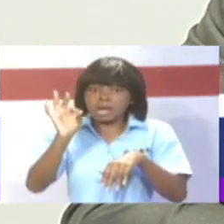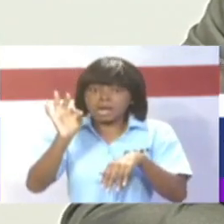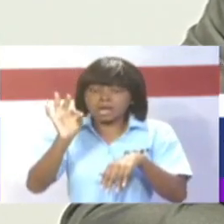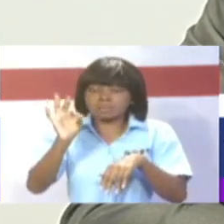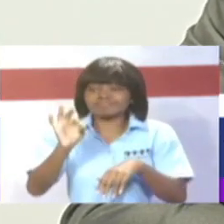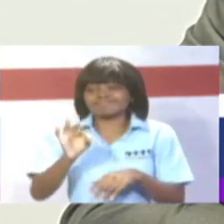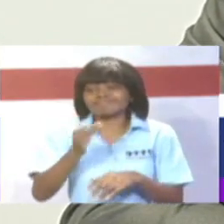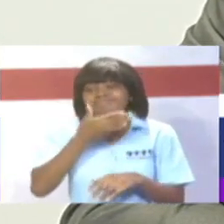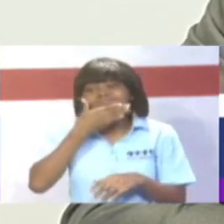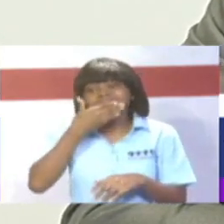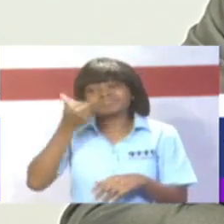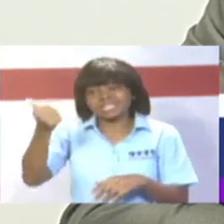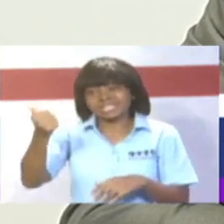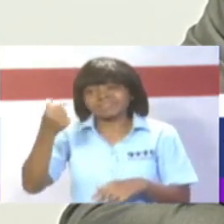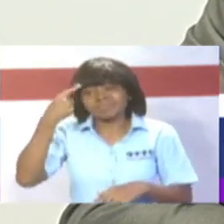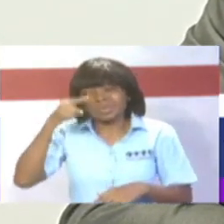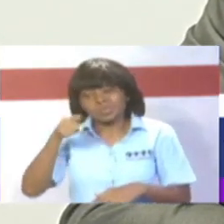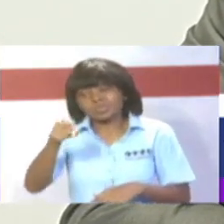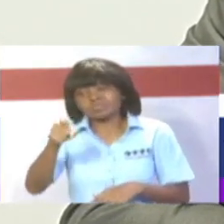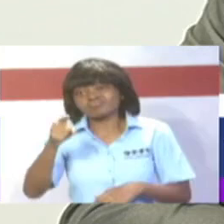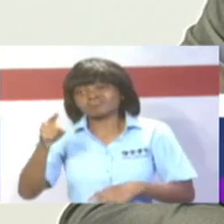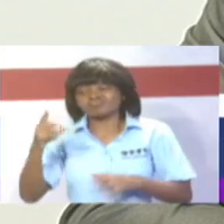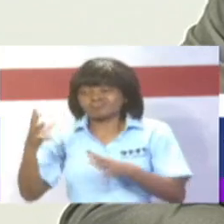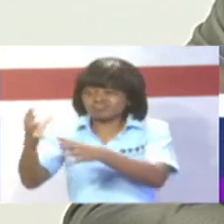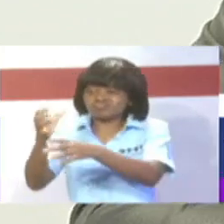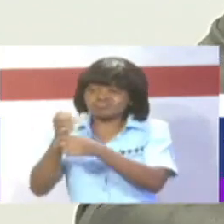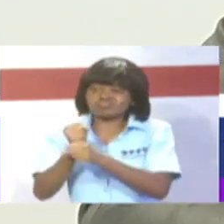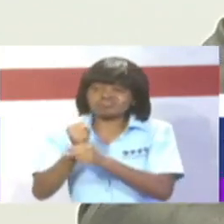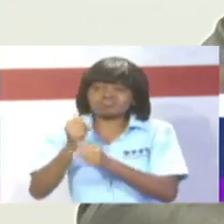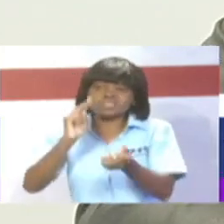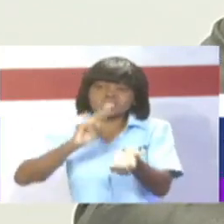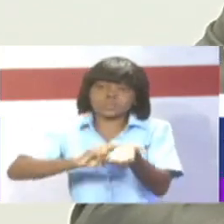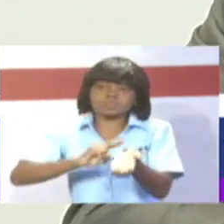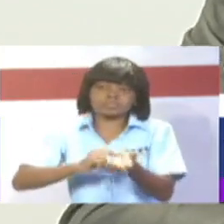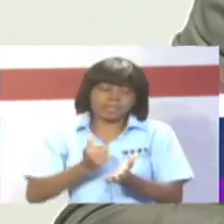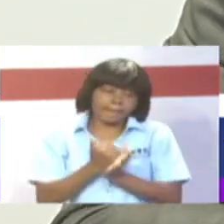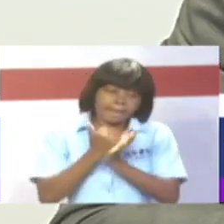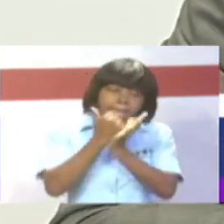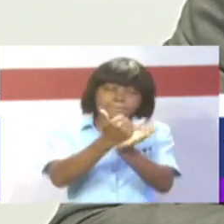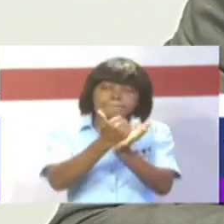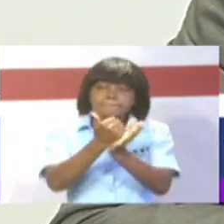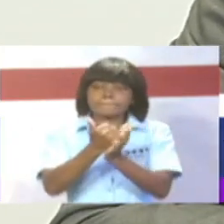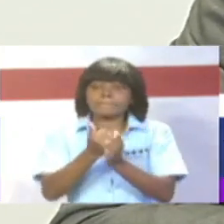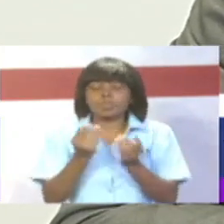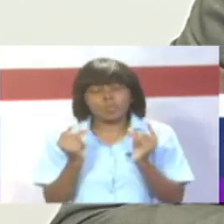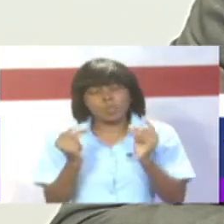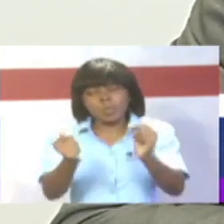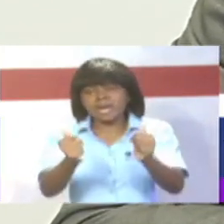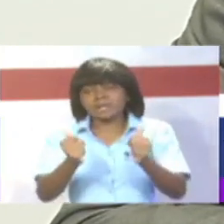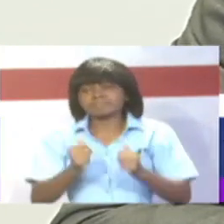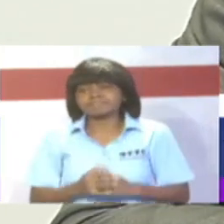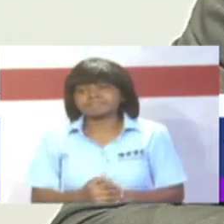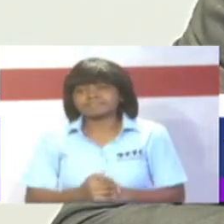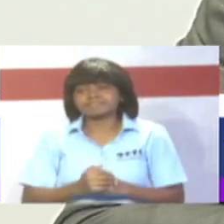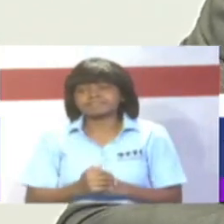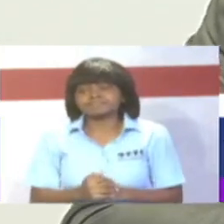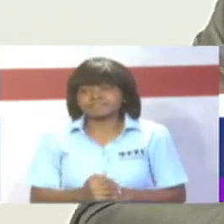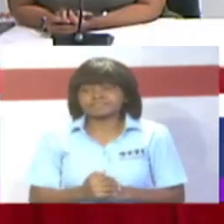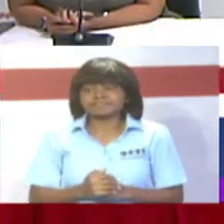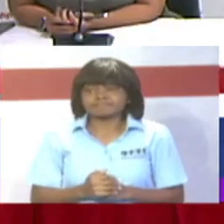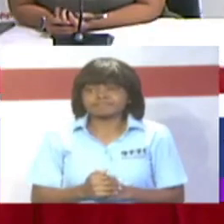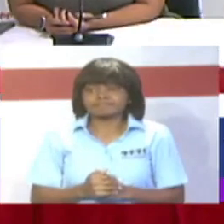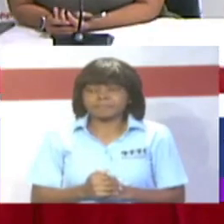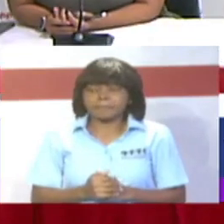of treatment and subsequent survival would be. I don't know if Dr. LeBlanc wants to add anything to that. Dr. Hines, you're totally